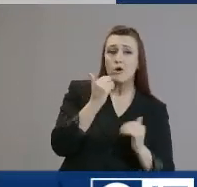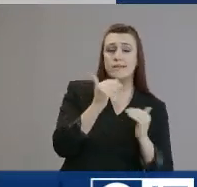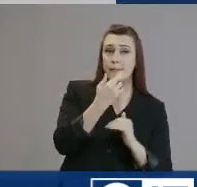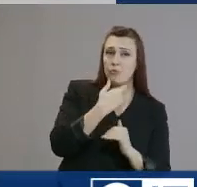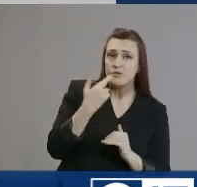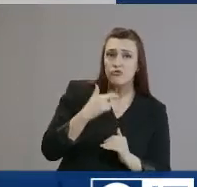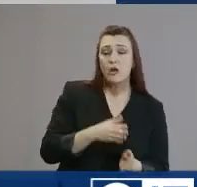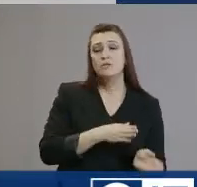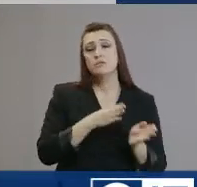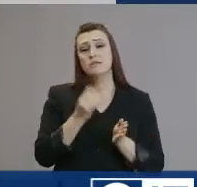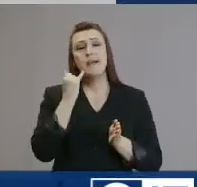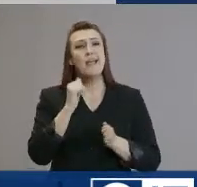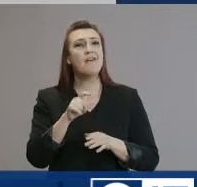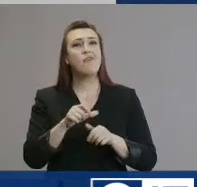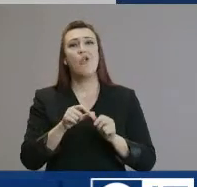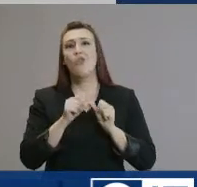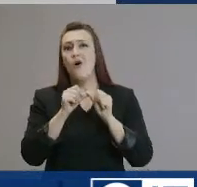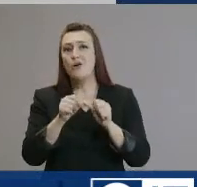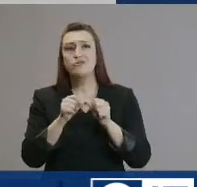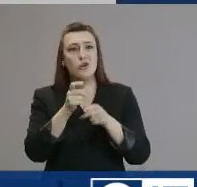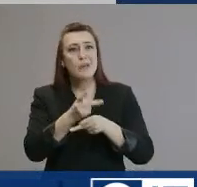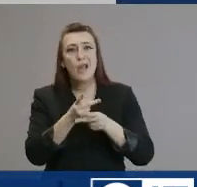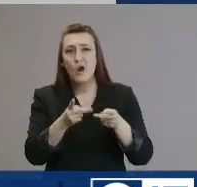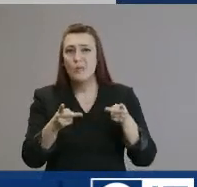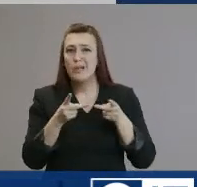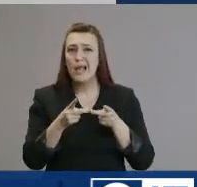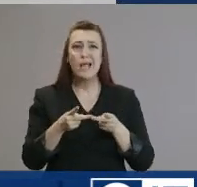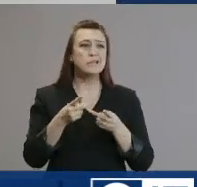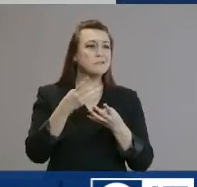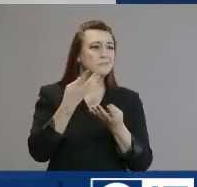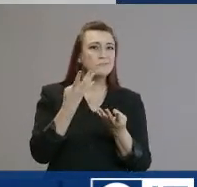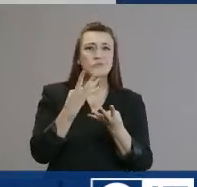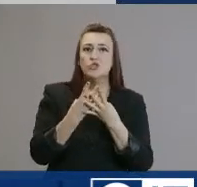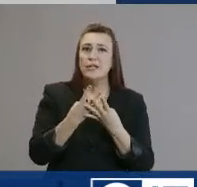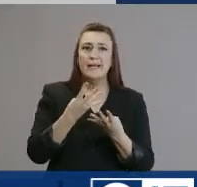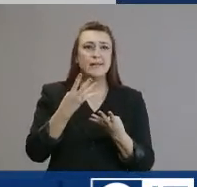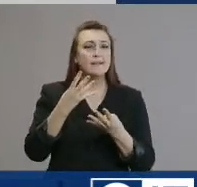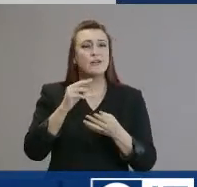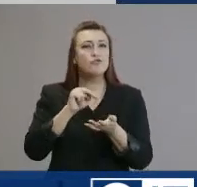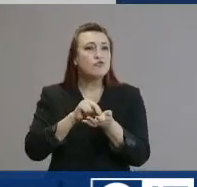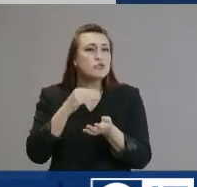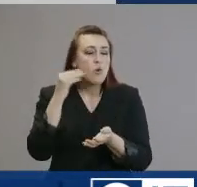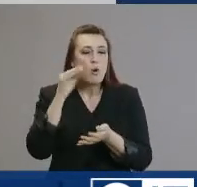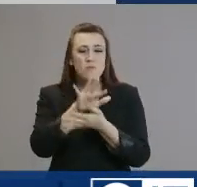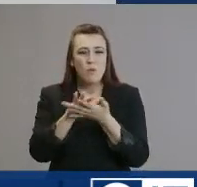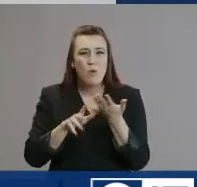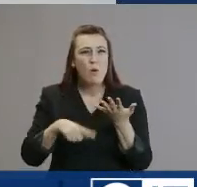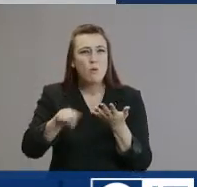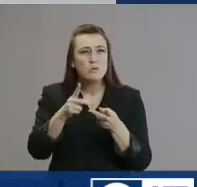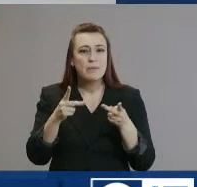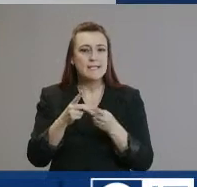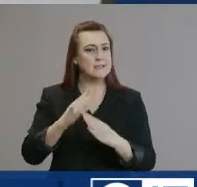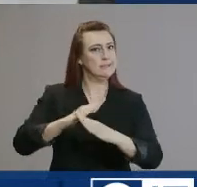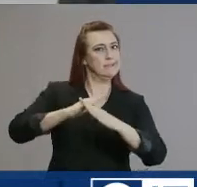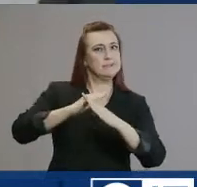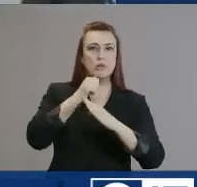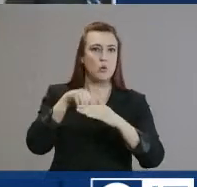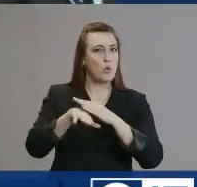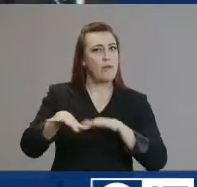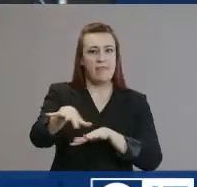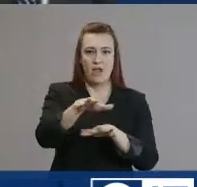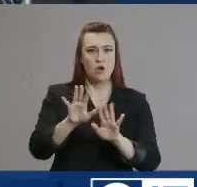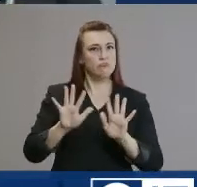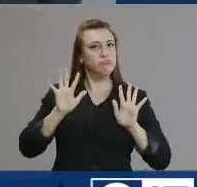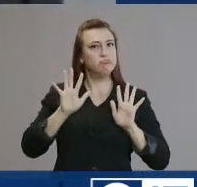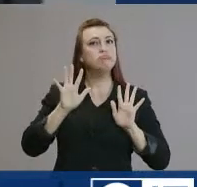care facilities because we know that those are filled with those that are vulnerable to the disease. We have halted elective surgeries